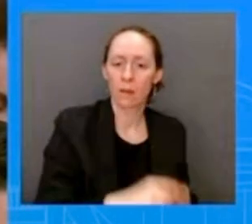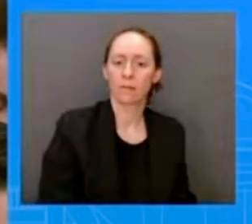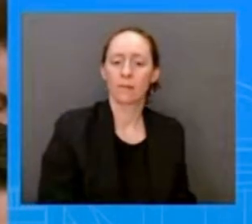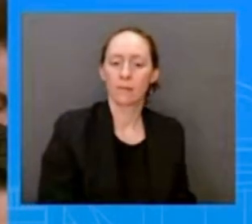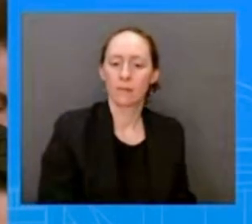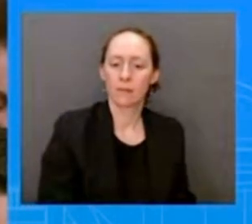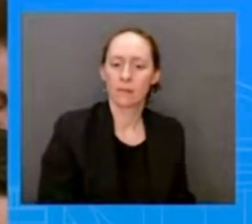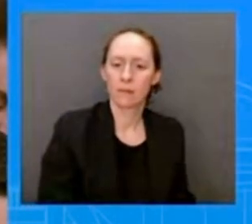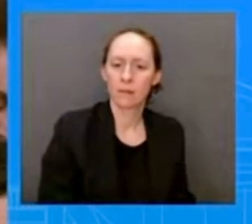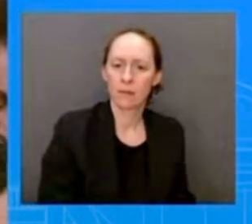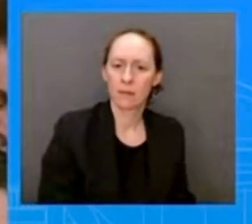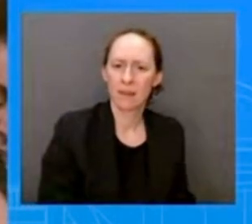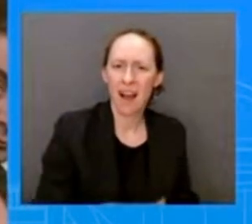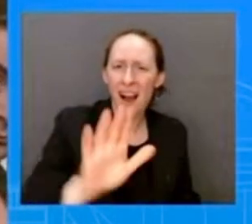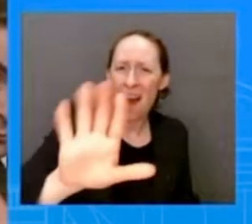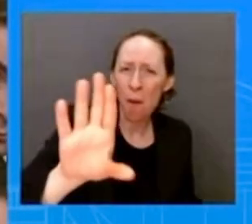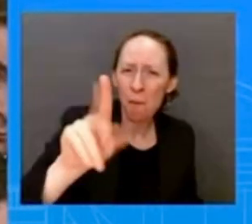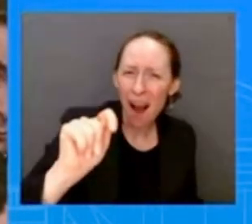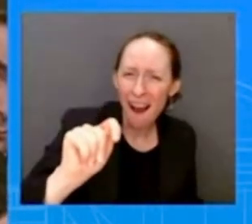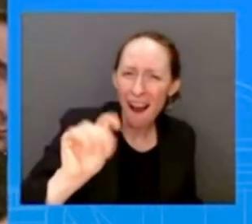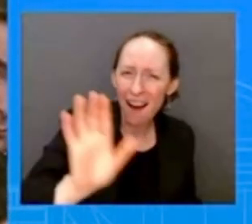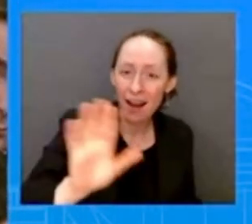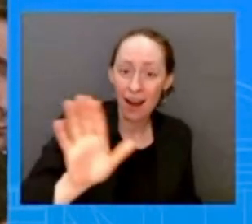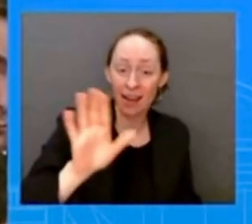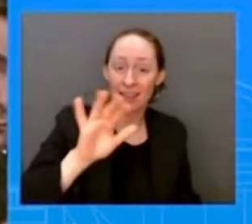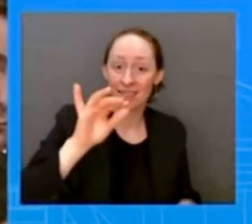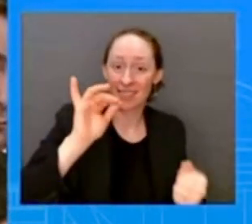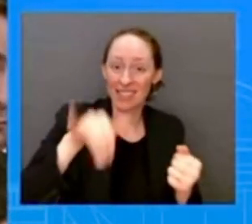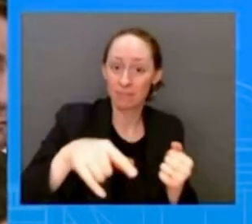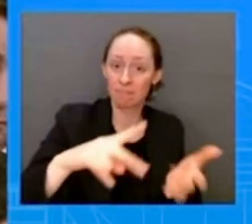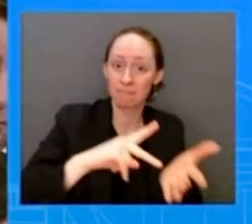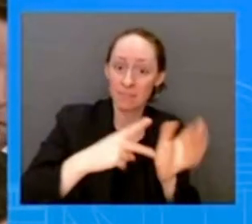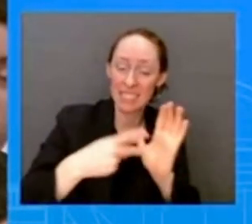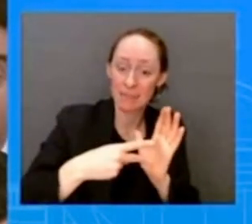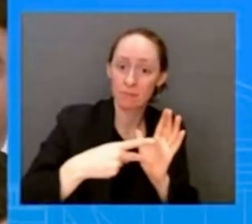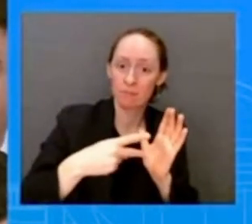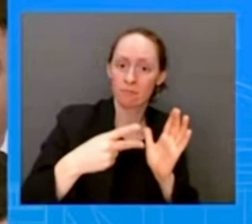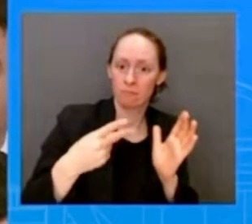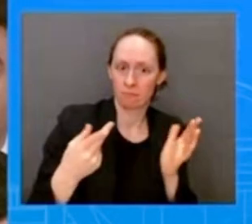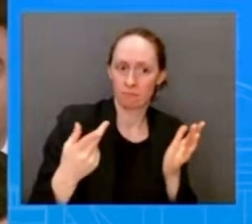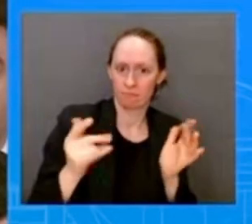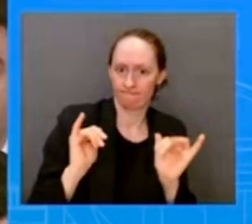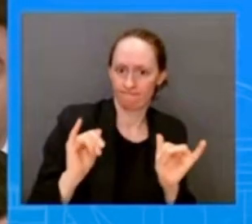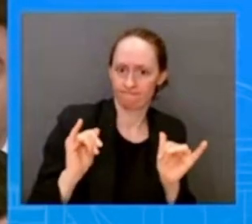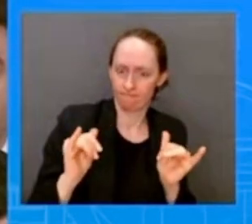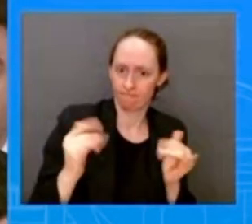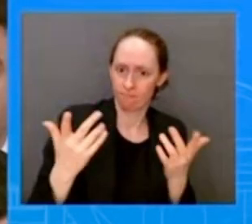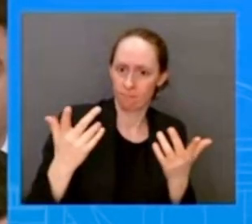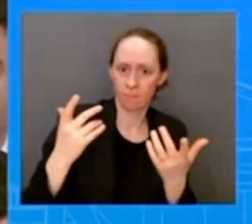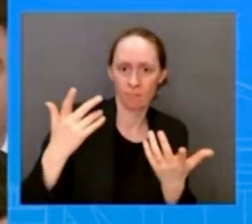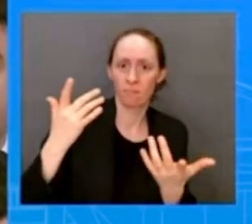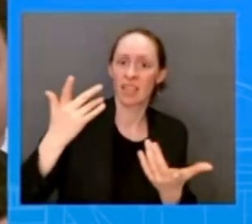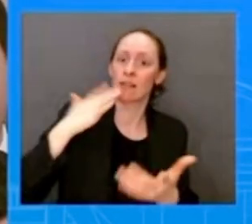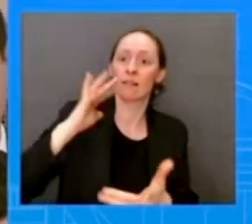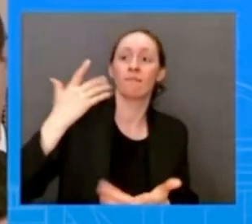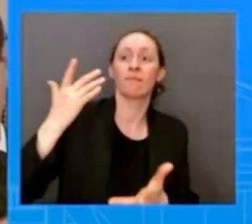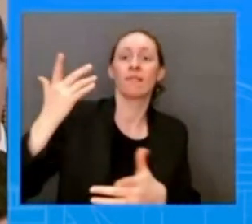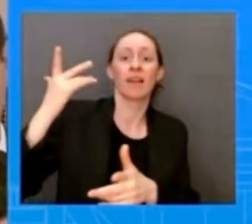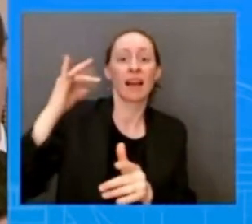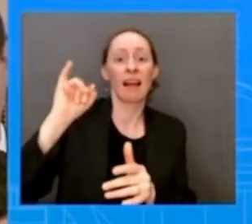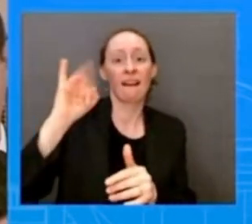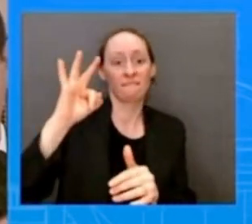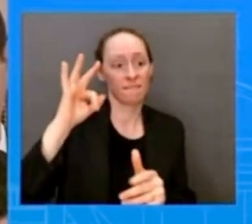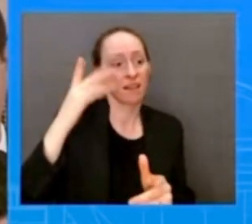setting. You know, in the SAP that you guys issued, it said Congress should respect the district's autonomy to govern their local affairs for too long.